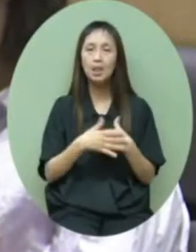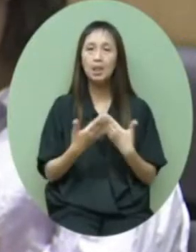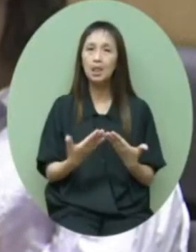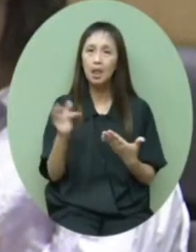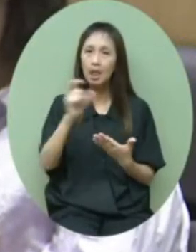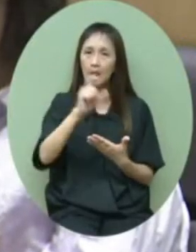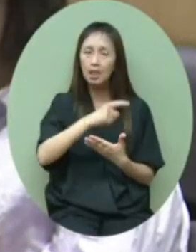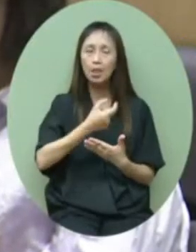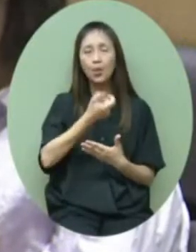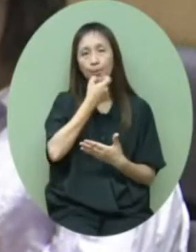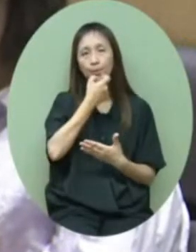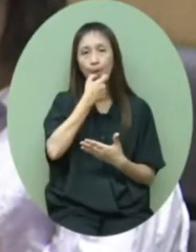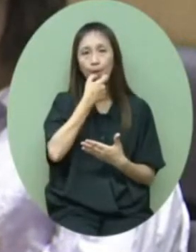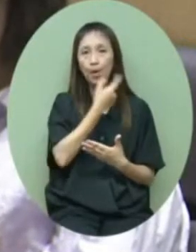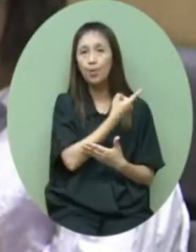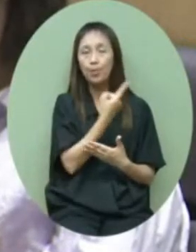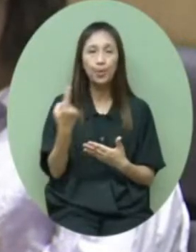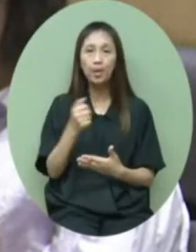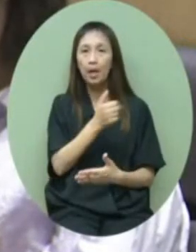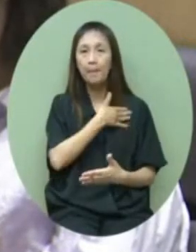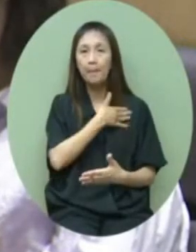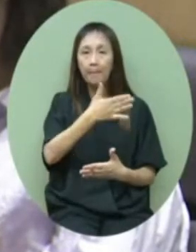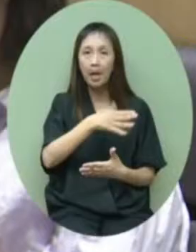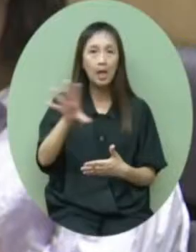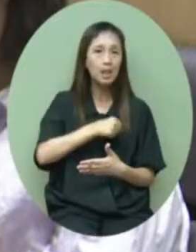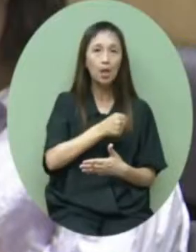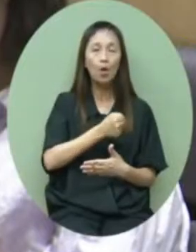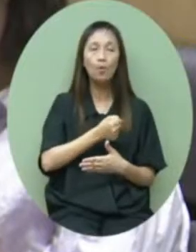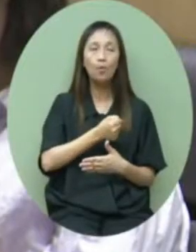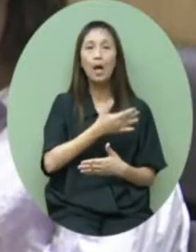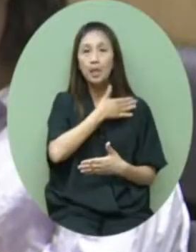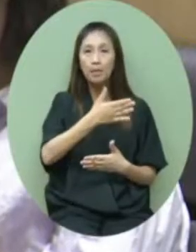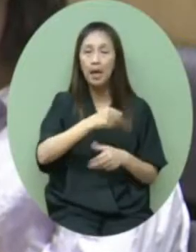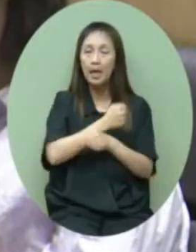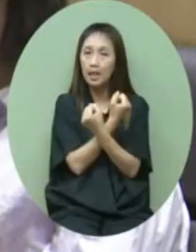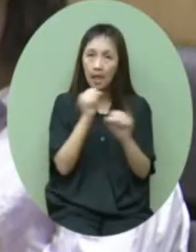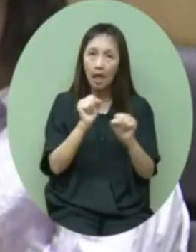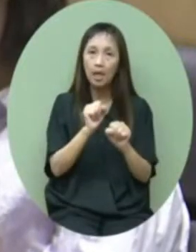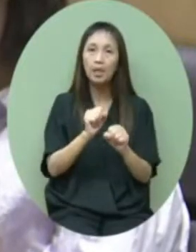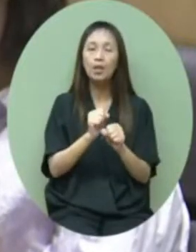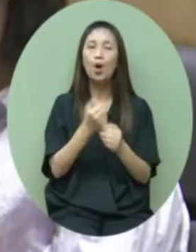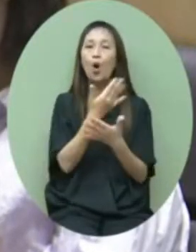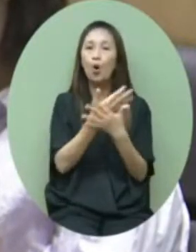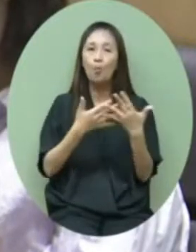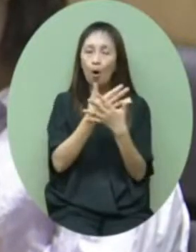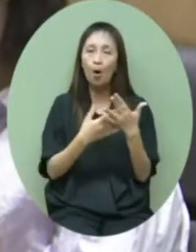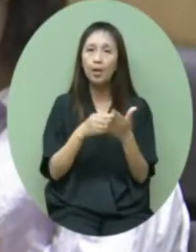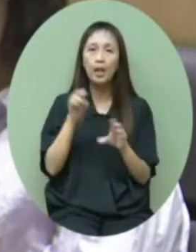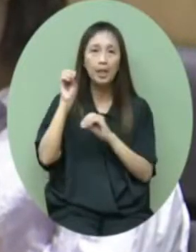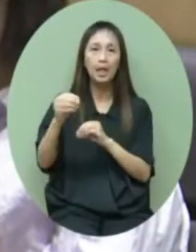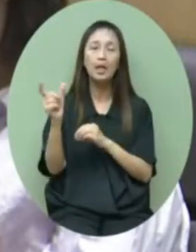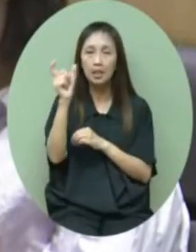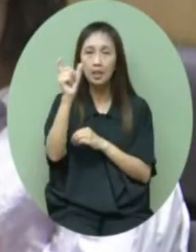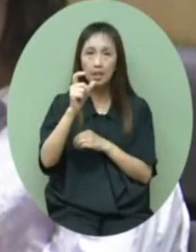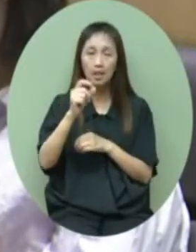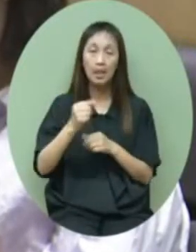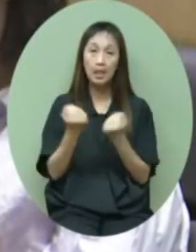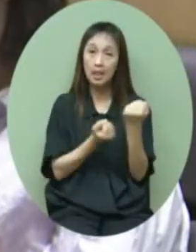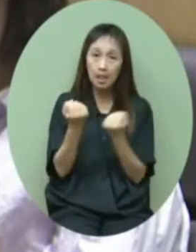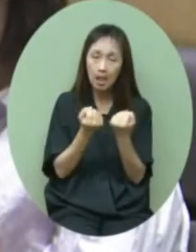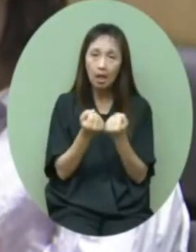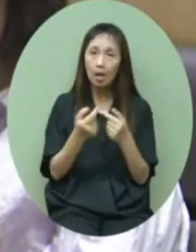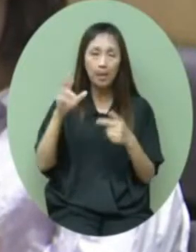up his or her work? And then on taxi license, some have suggested if the government is willing